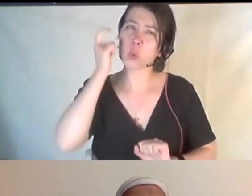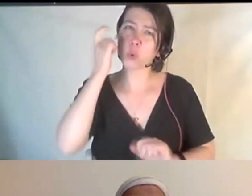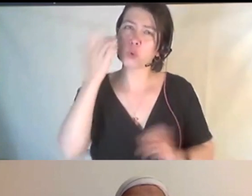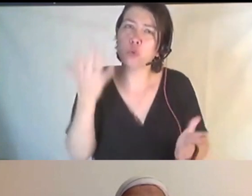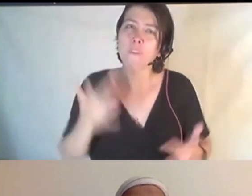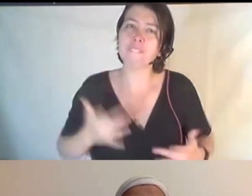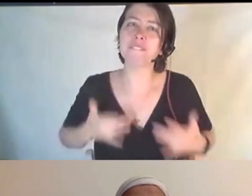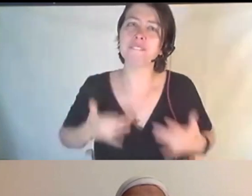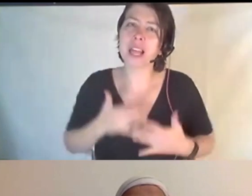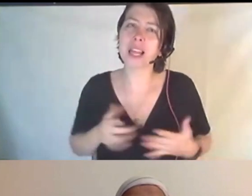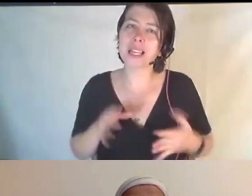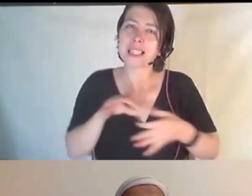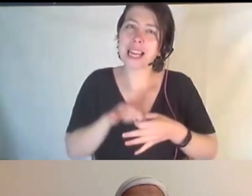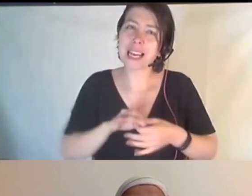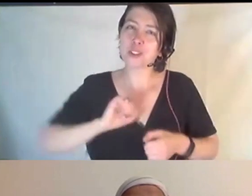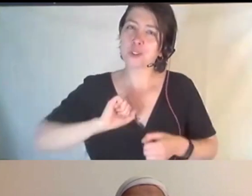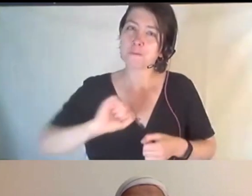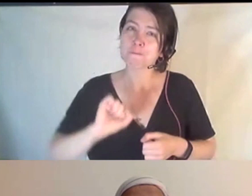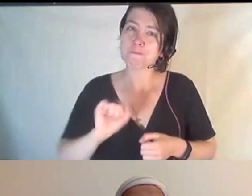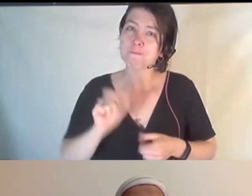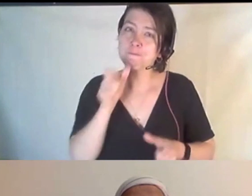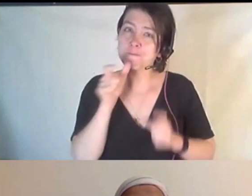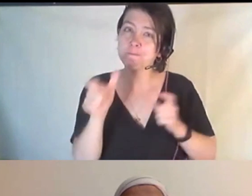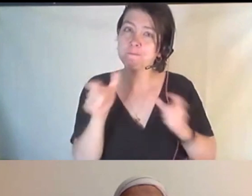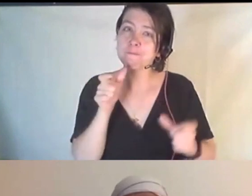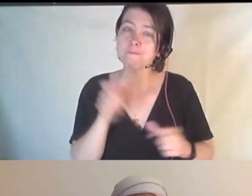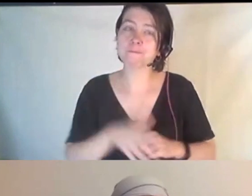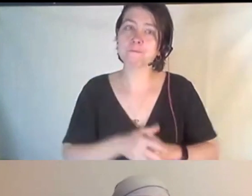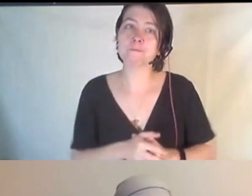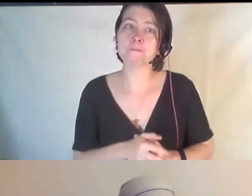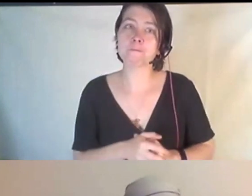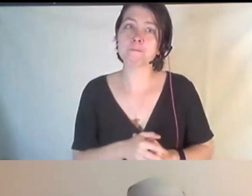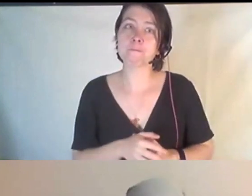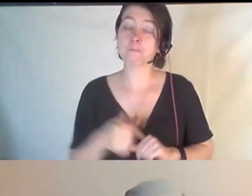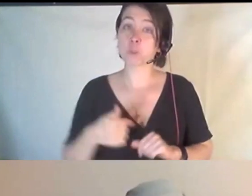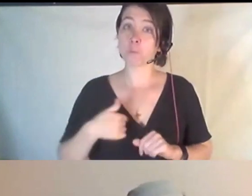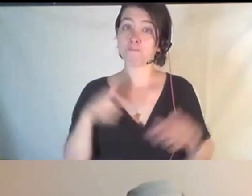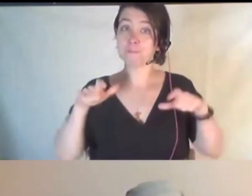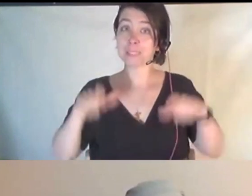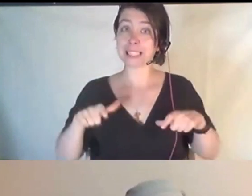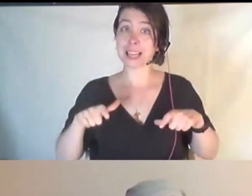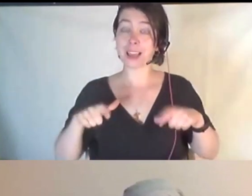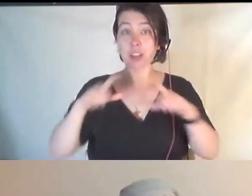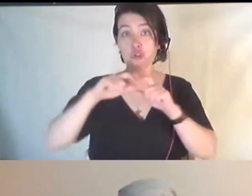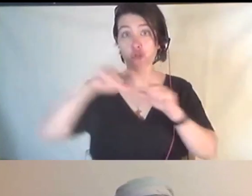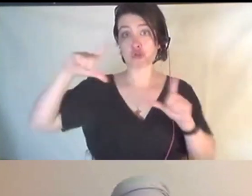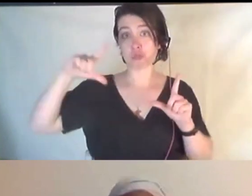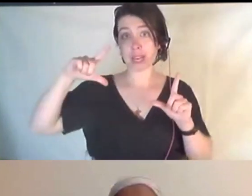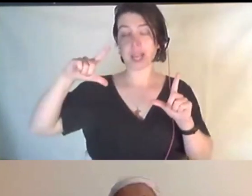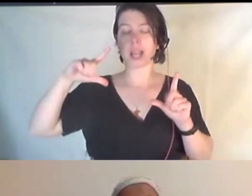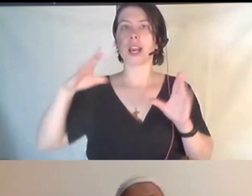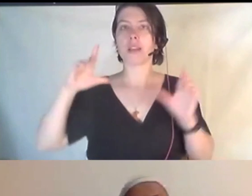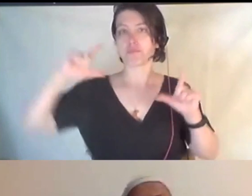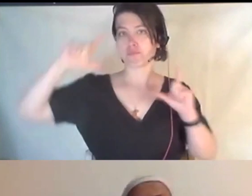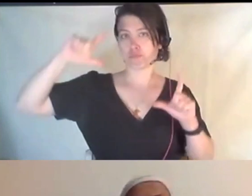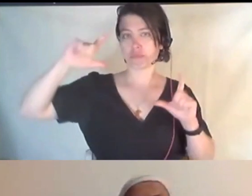and the contexts from which they have arisen? And I'll just stay on screen because I think at some point you'll want